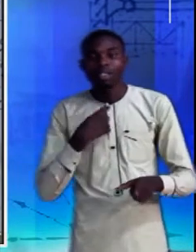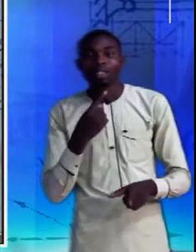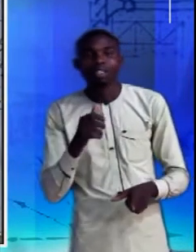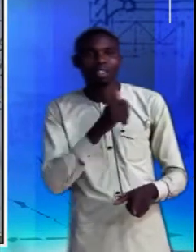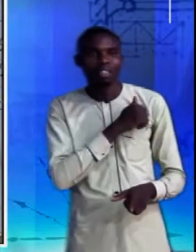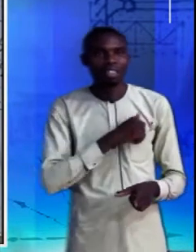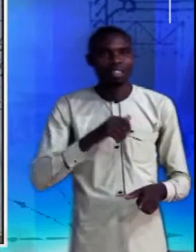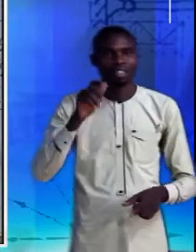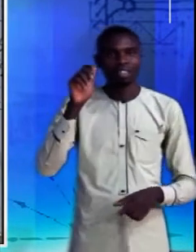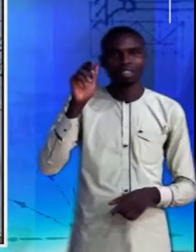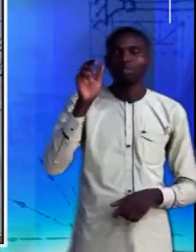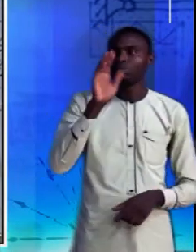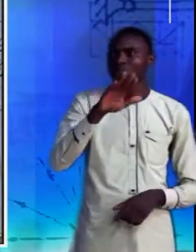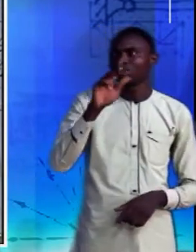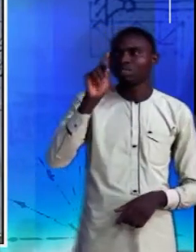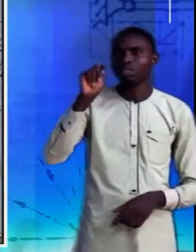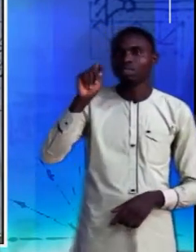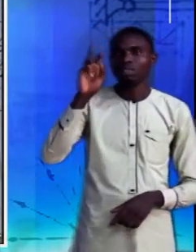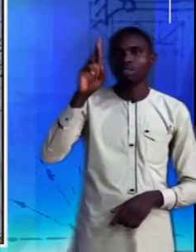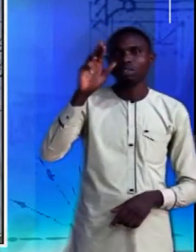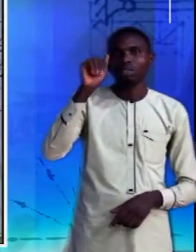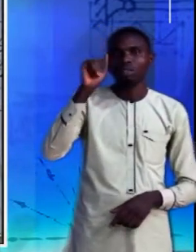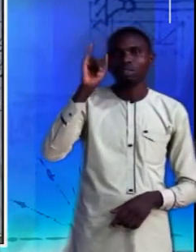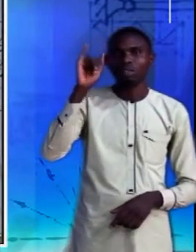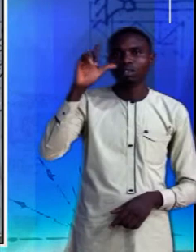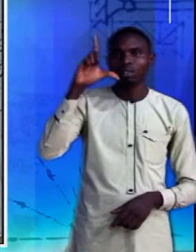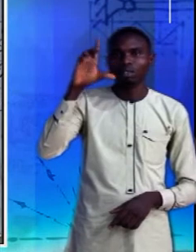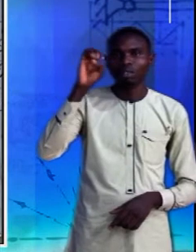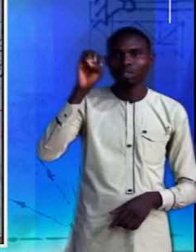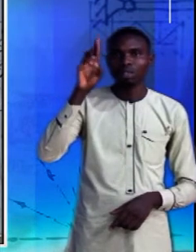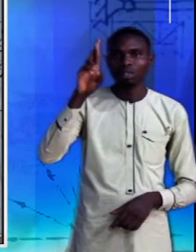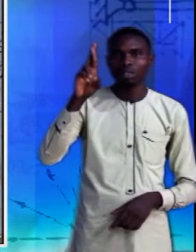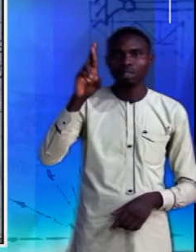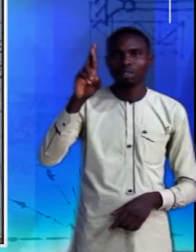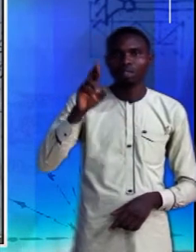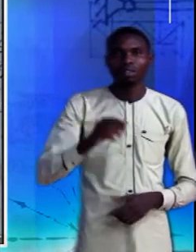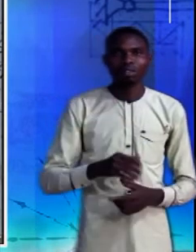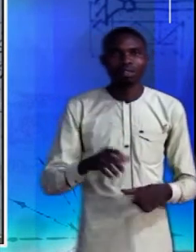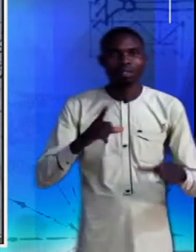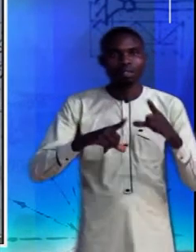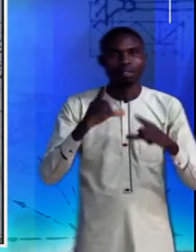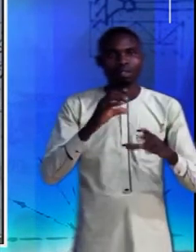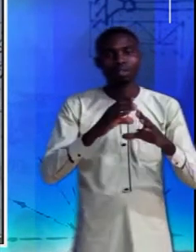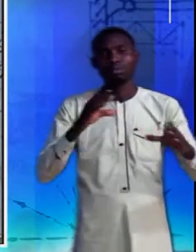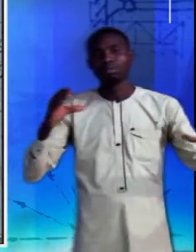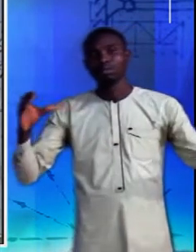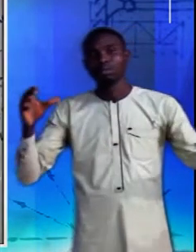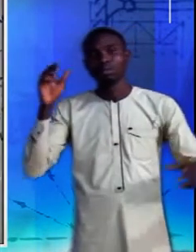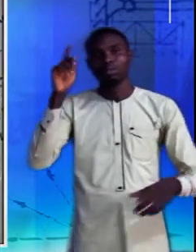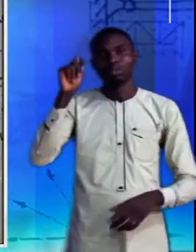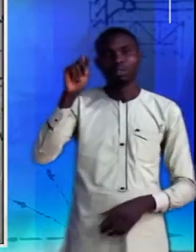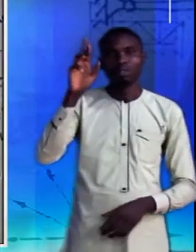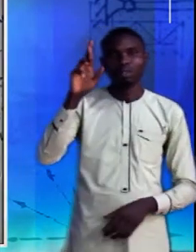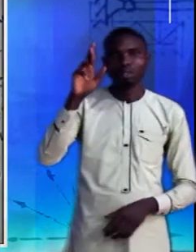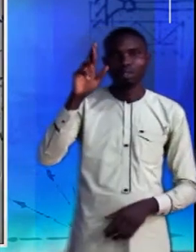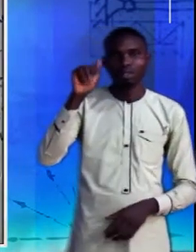year. The term specifically reads in weeks. If our second term has an